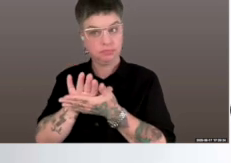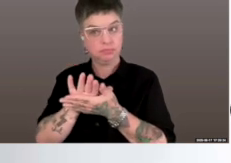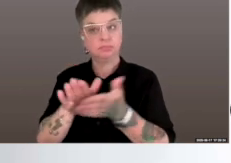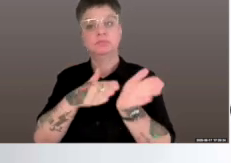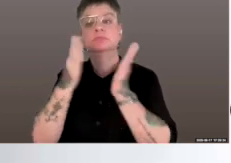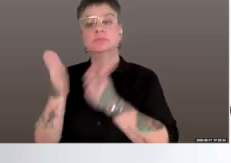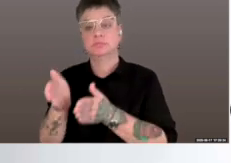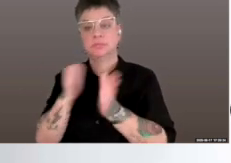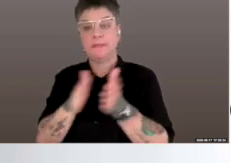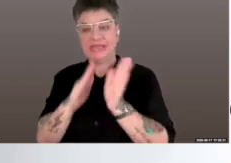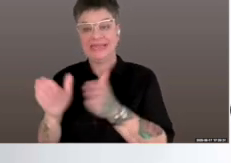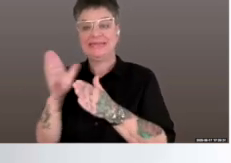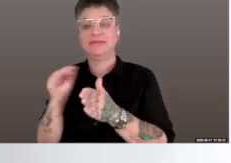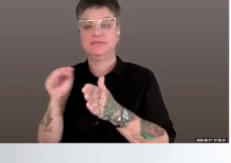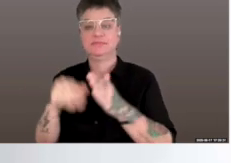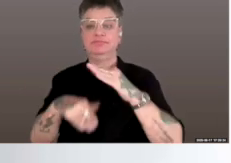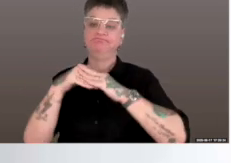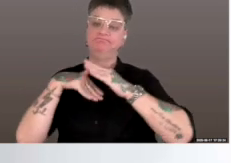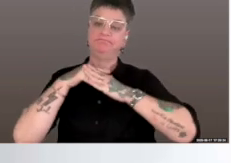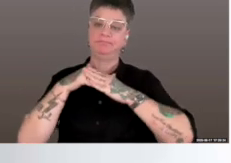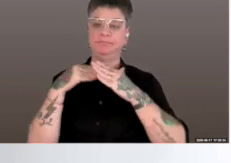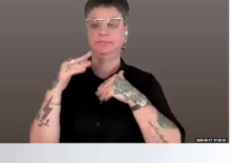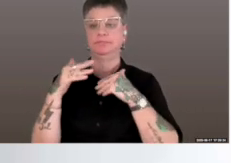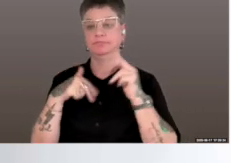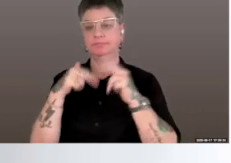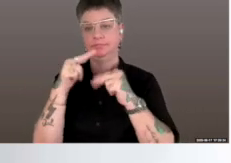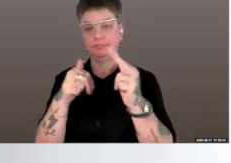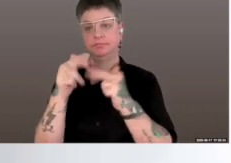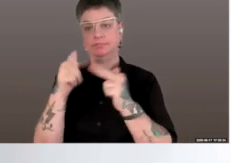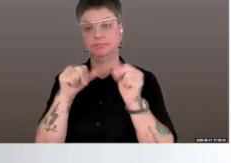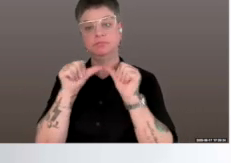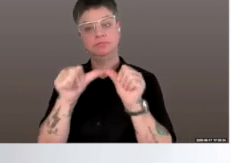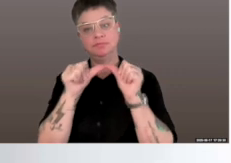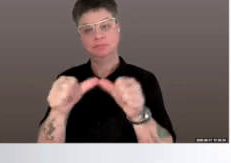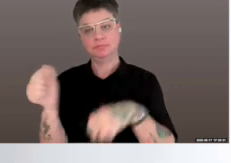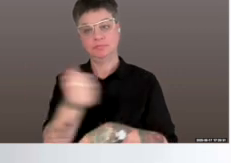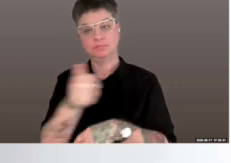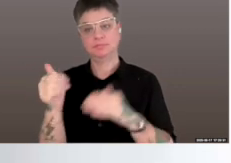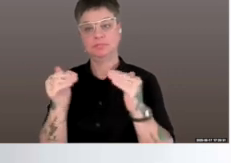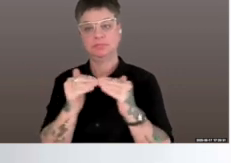shuttle service. Next slide, please.